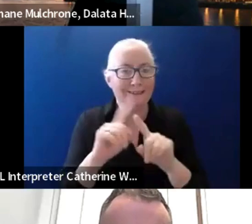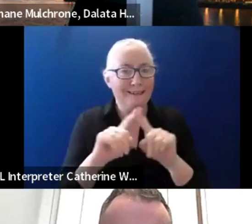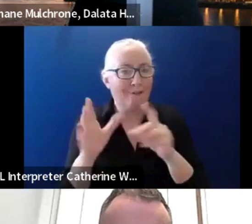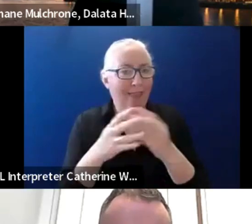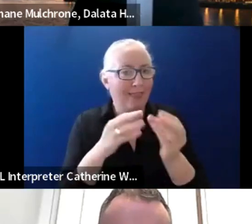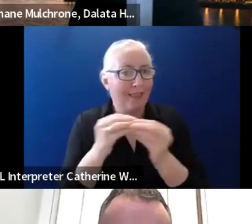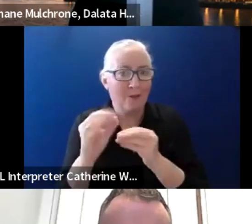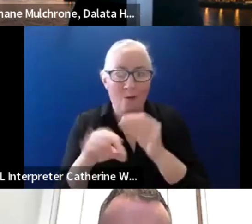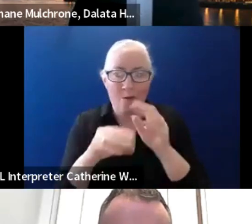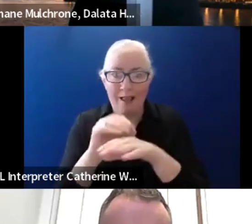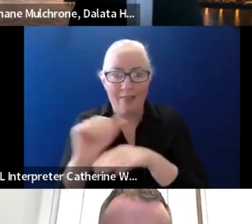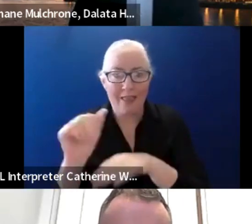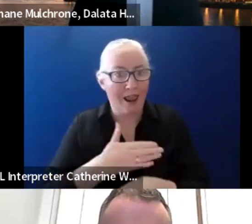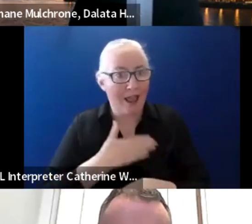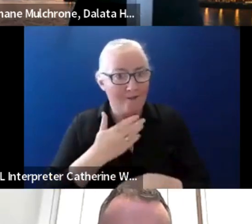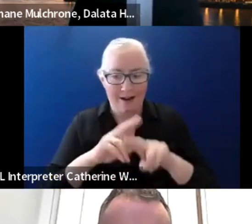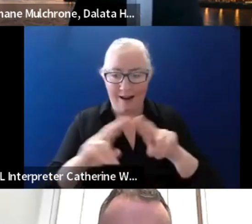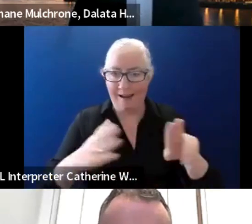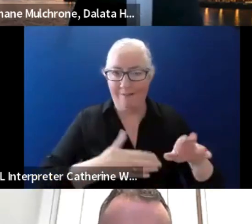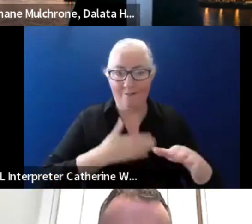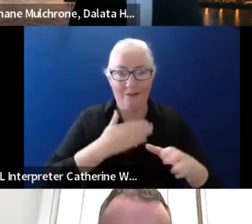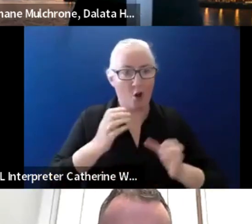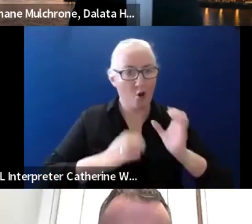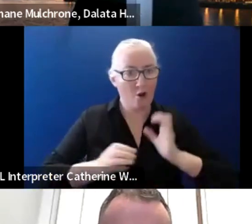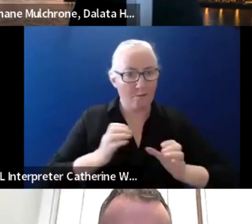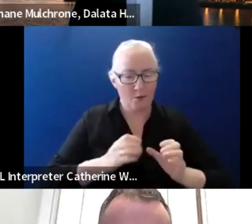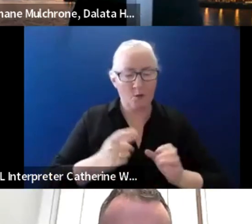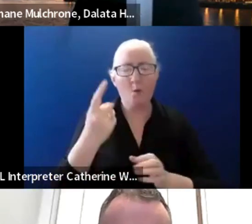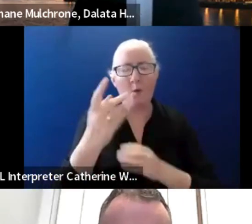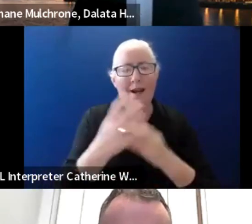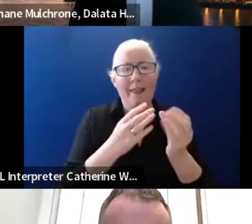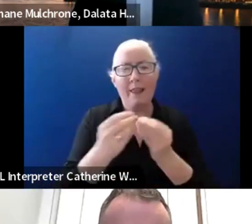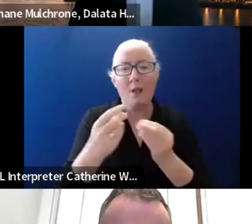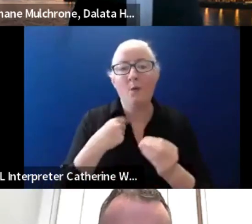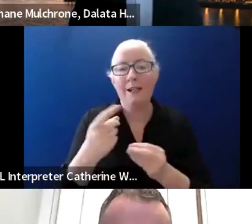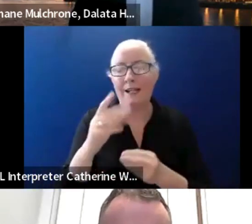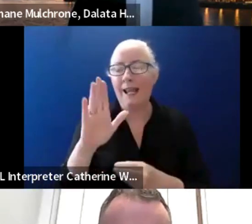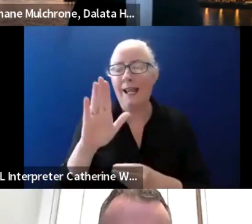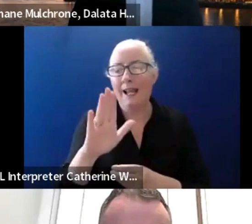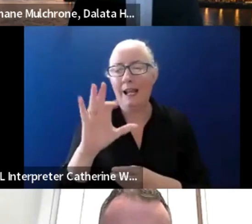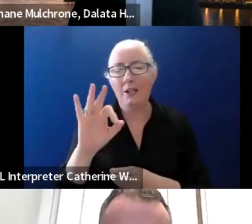in their lives and they don't feel comfortable. So one of the things we did was rolled out an